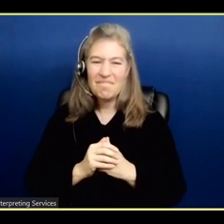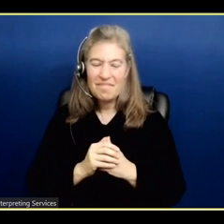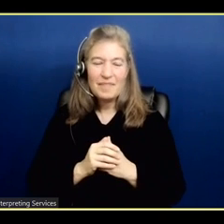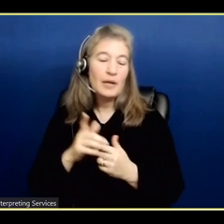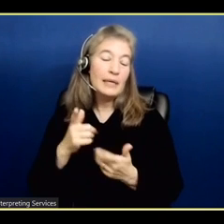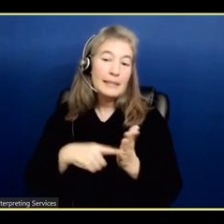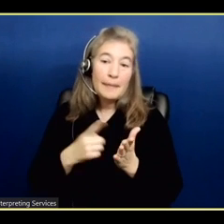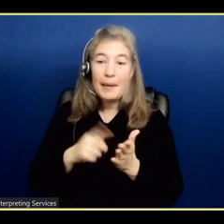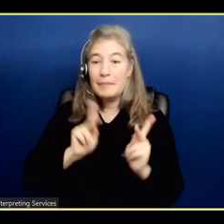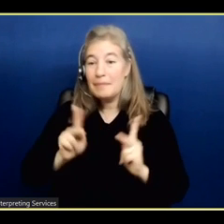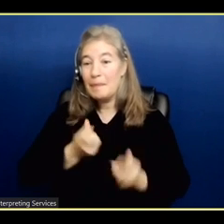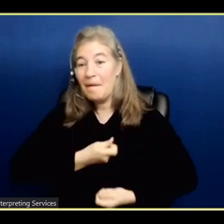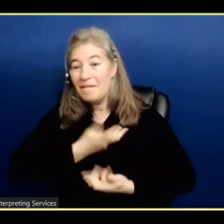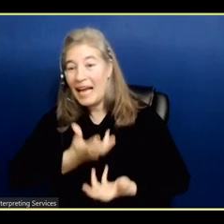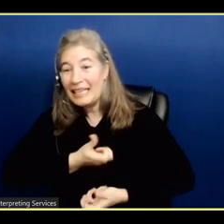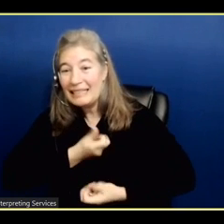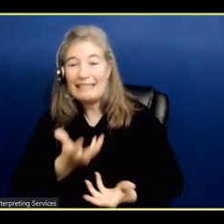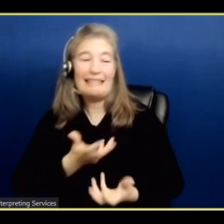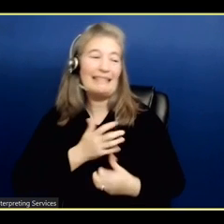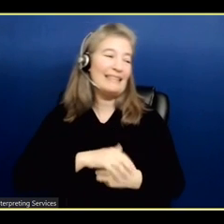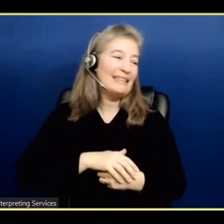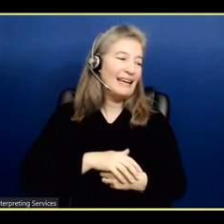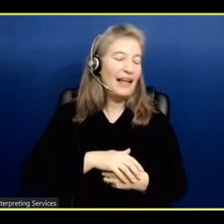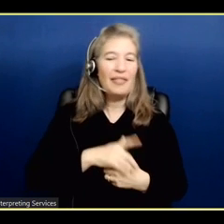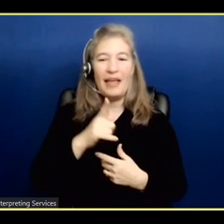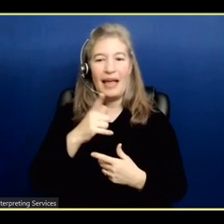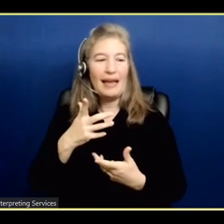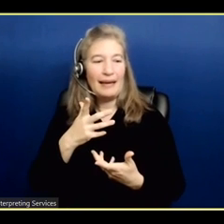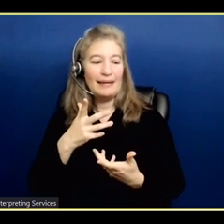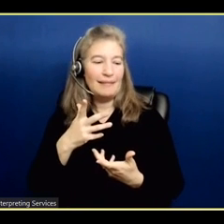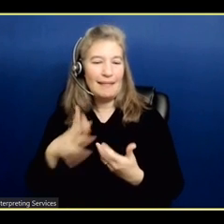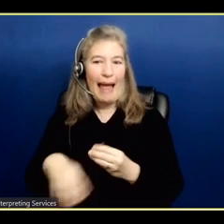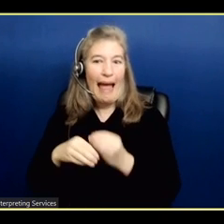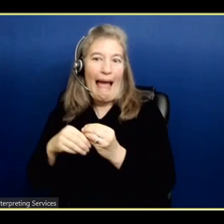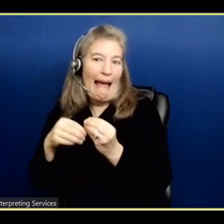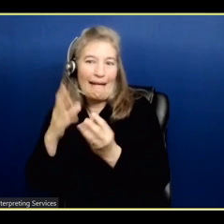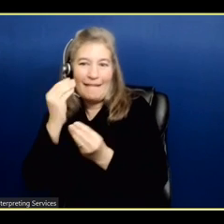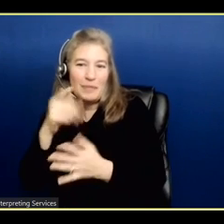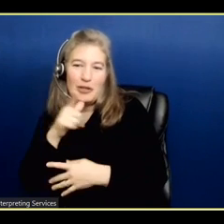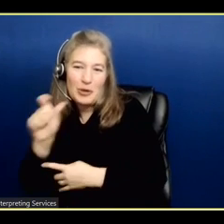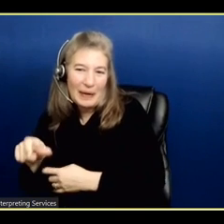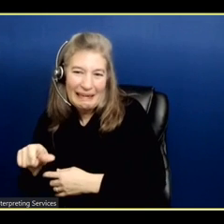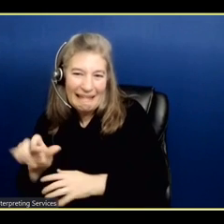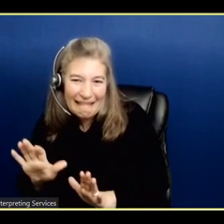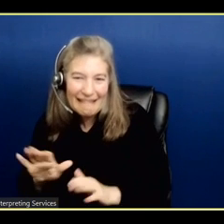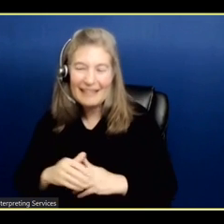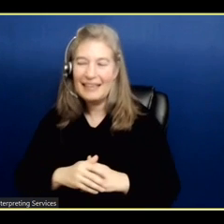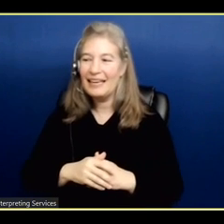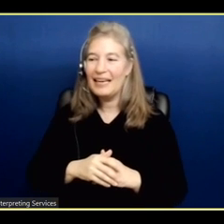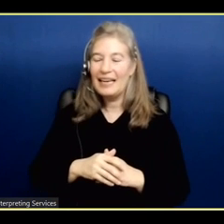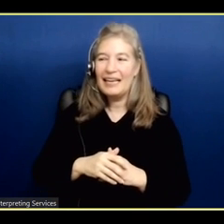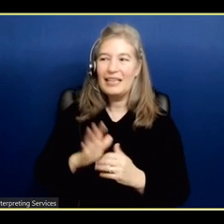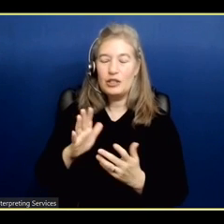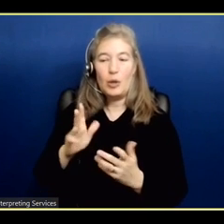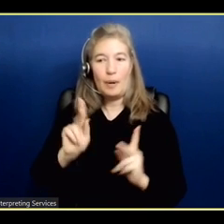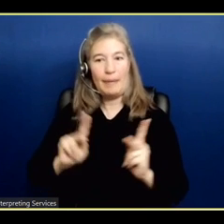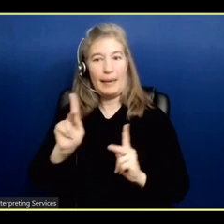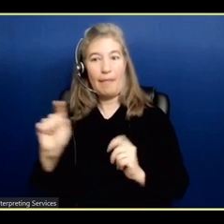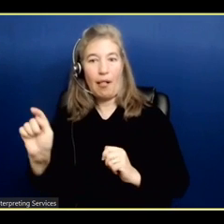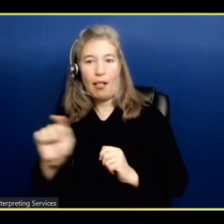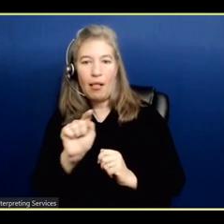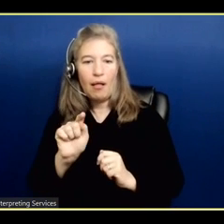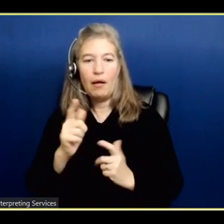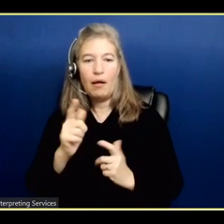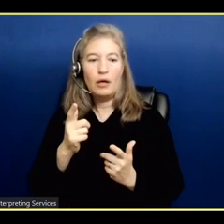venting, they include a lot of extraneous information that you don't really need. People who never think of asking money will do so